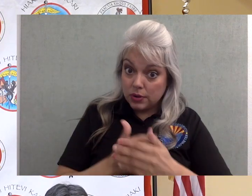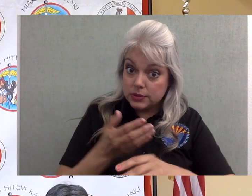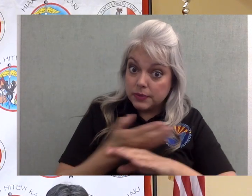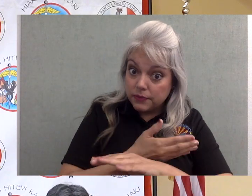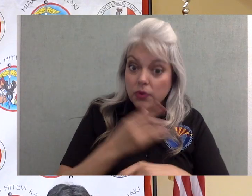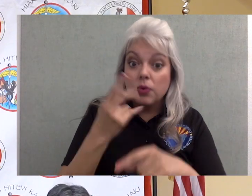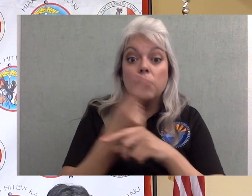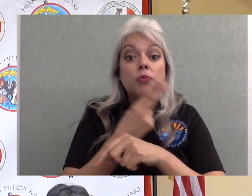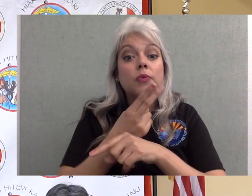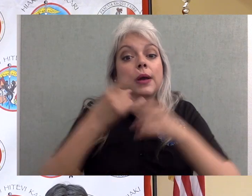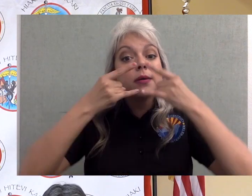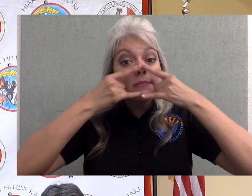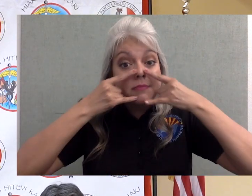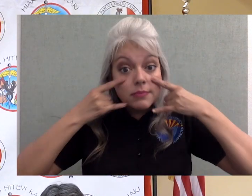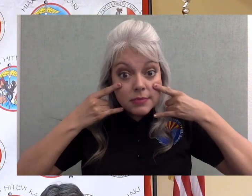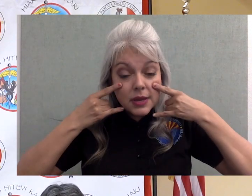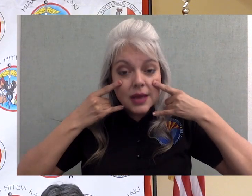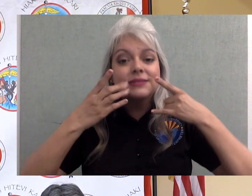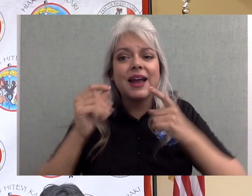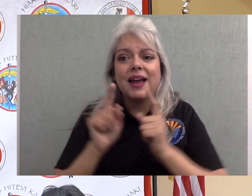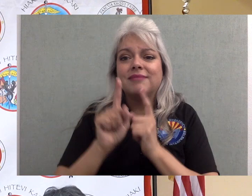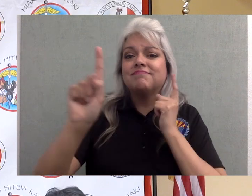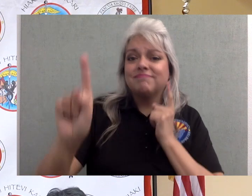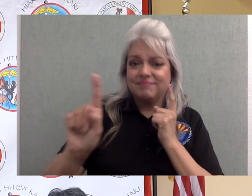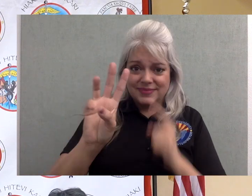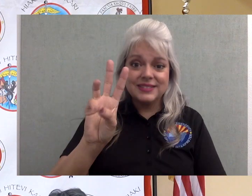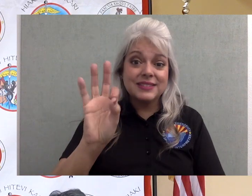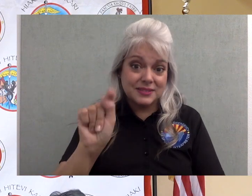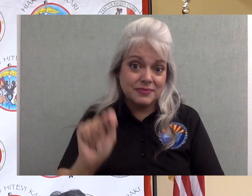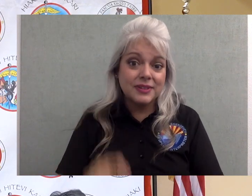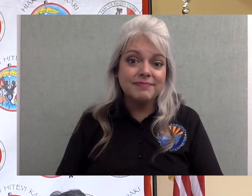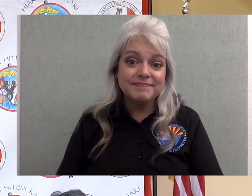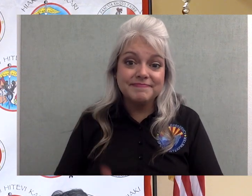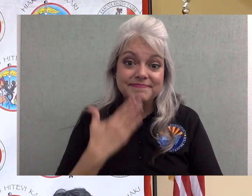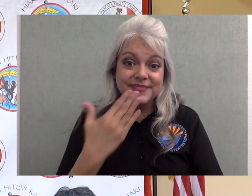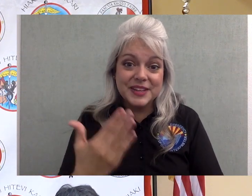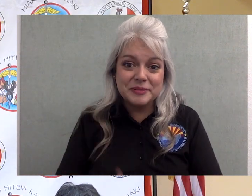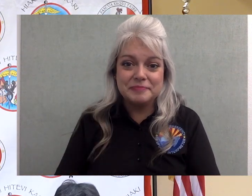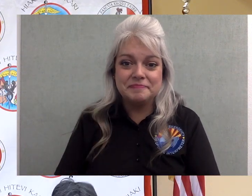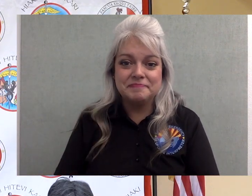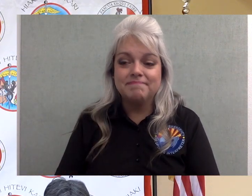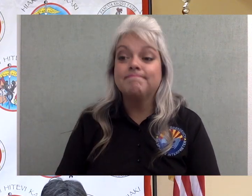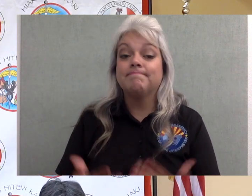and even when you're there with them, stay 6 feet away. Thank you. Thank you, Dr. Renteria.